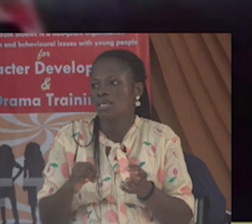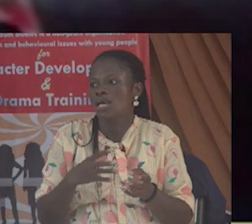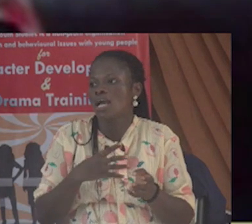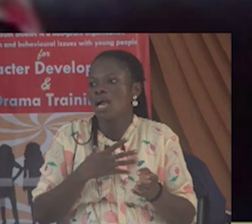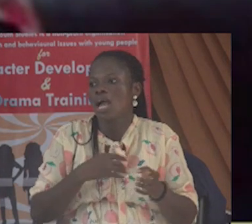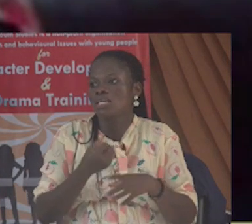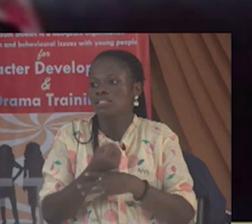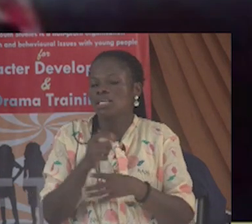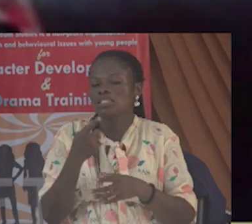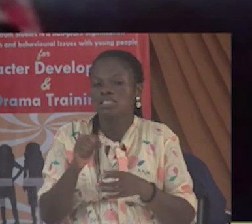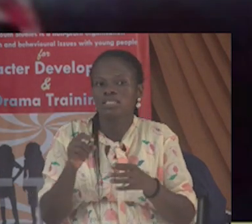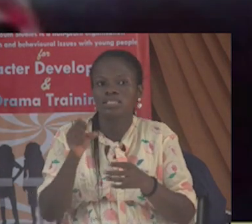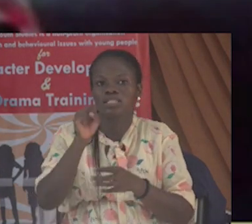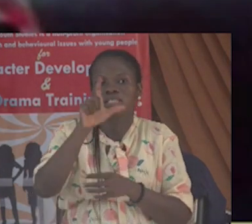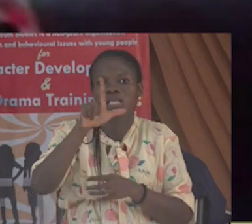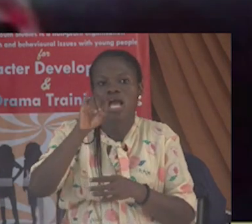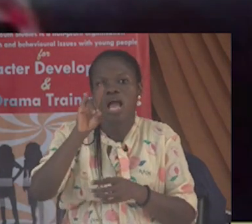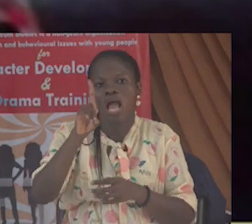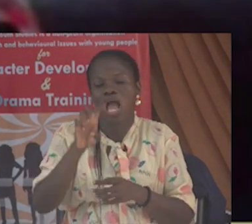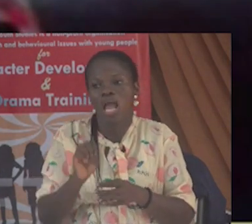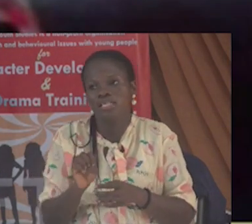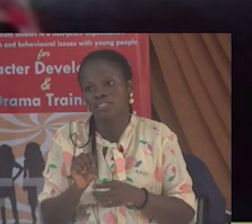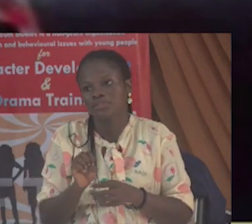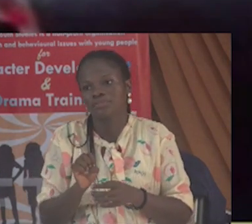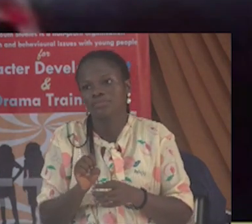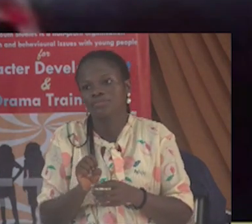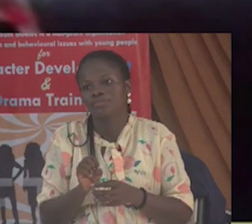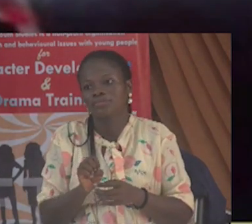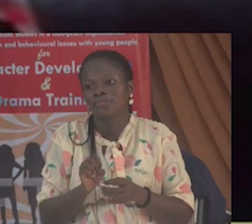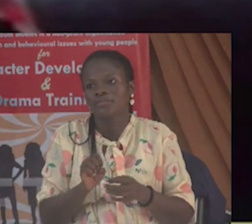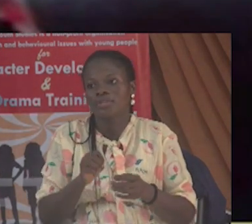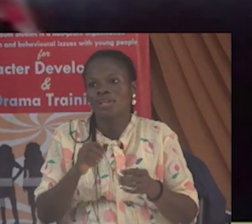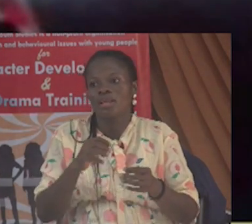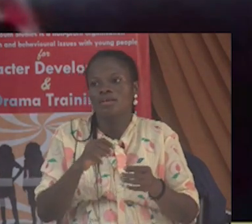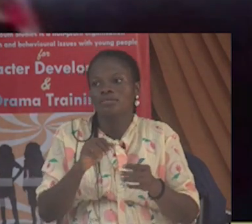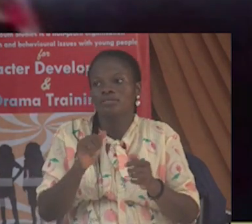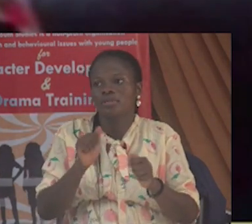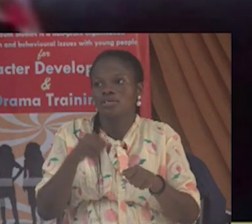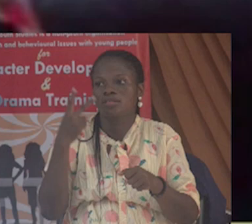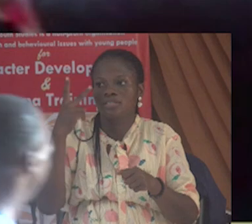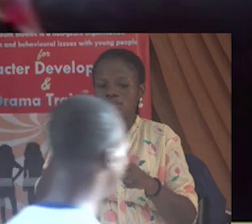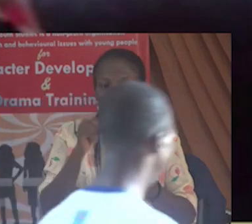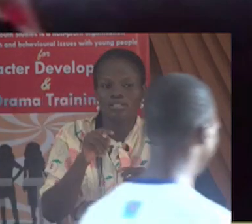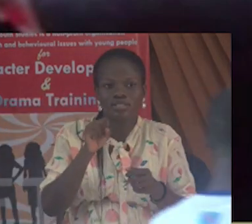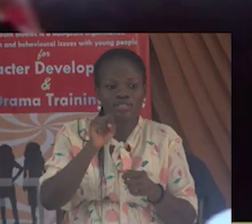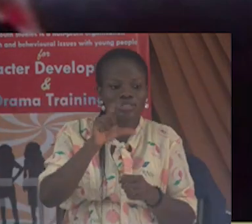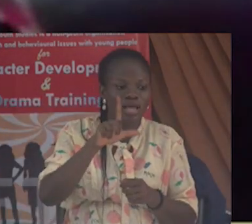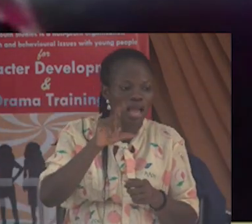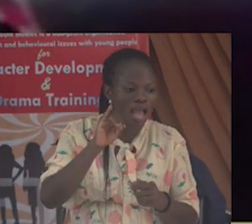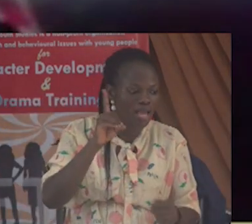my slide. Are you with my slides there?